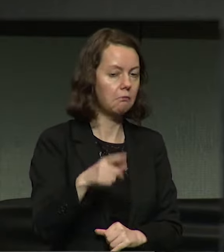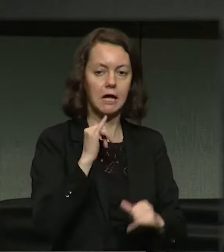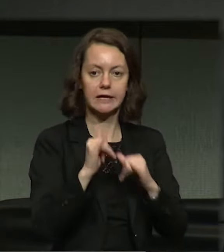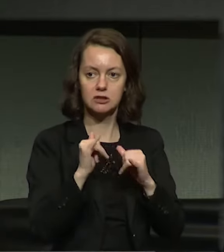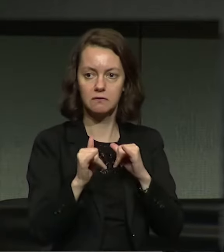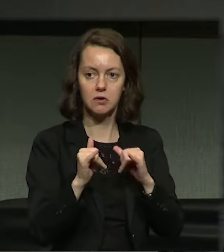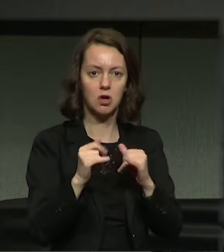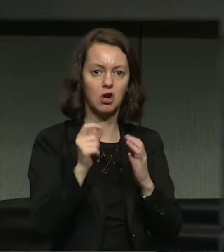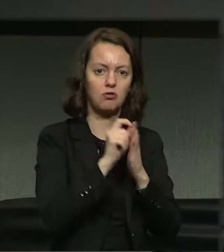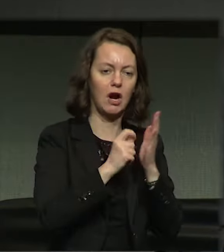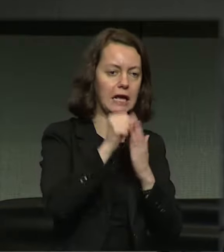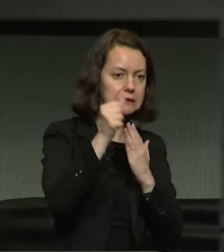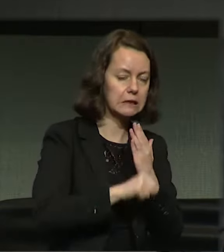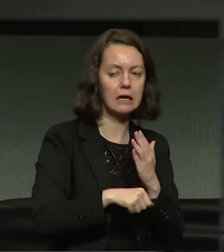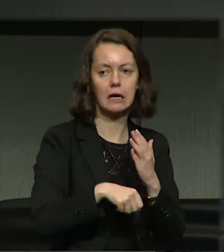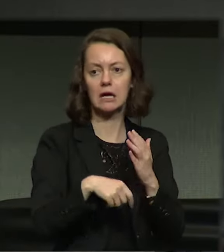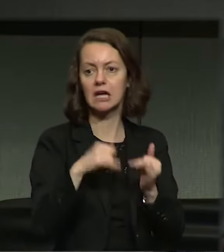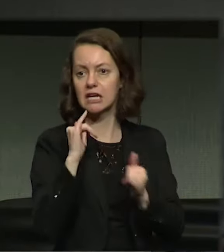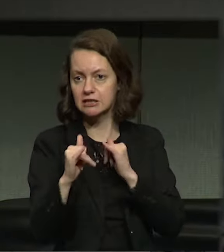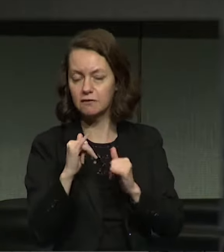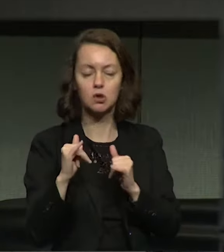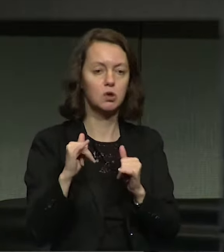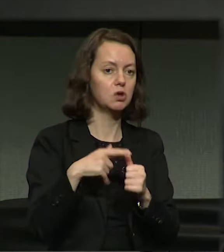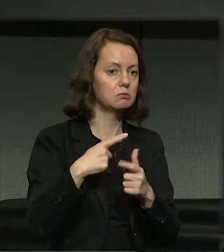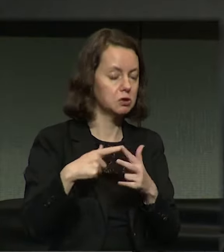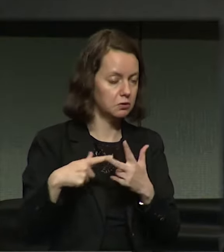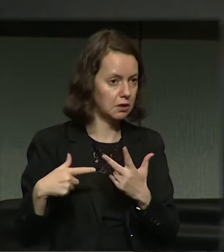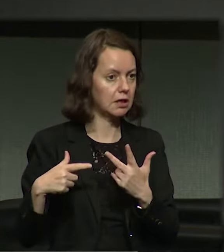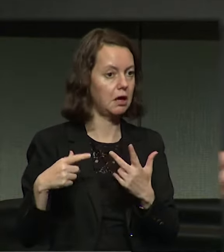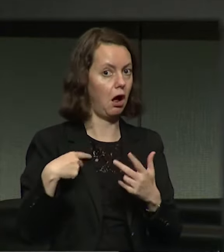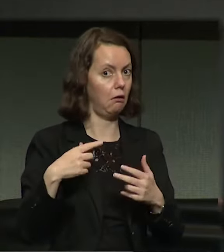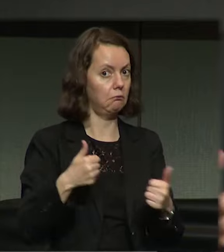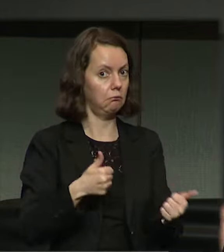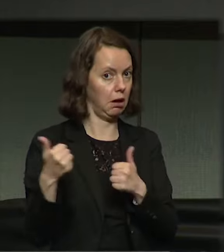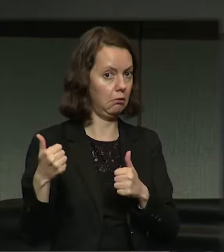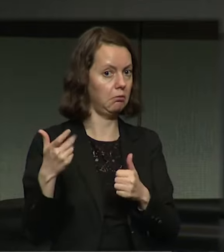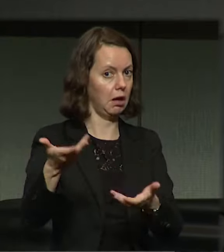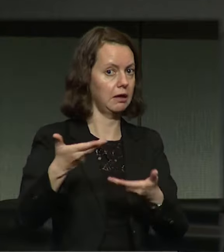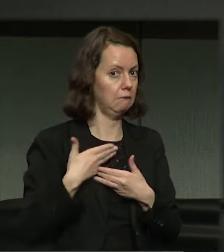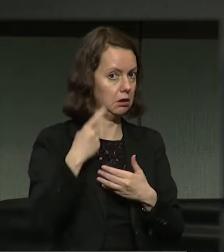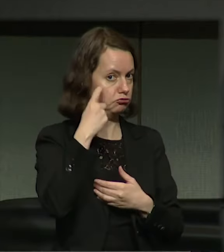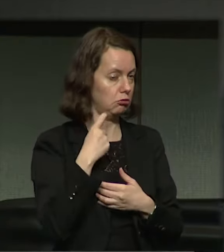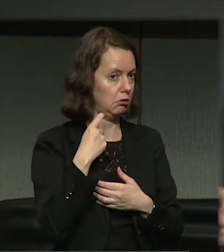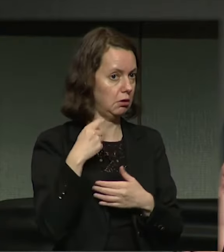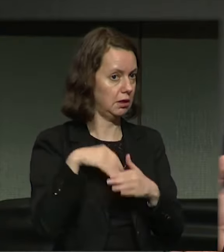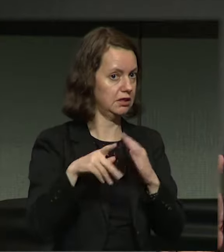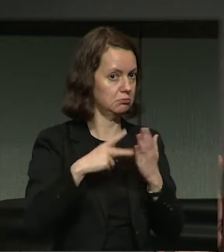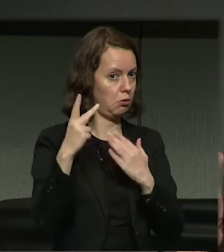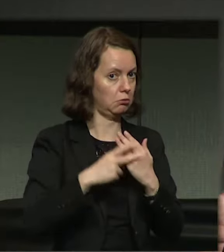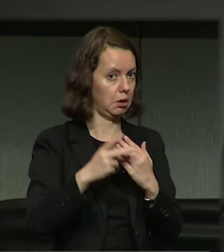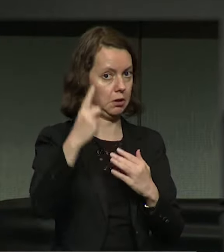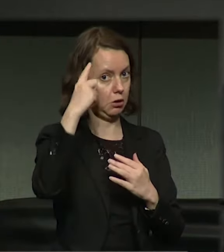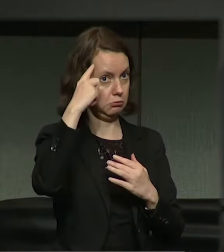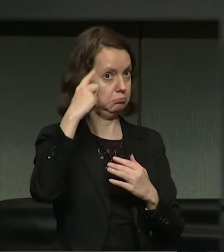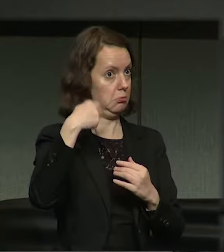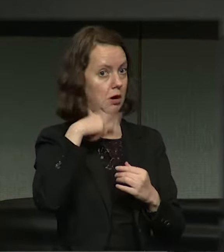I wrote an essay, I had an interview. I must have did pretty well because they wanted to give me a shot. They said, we think you can do